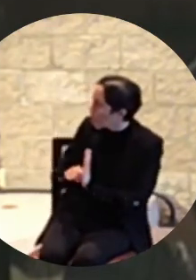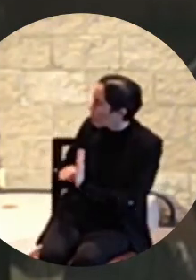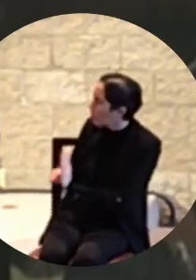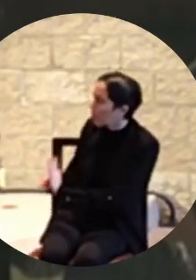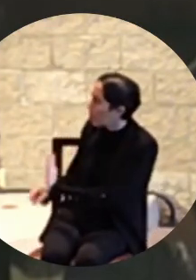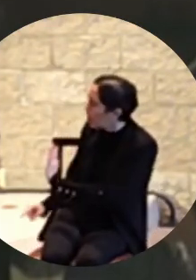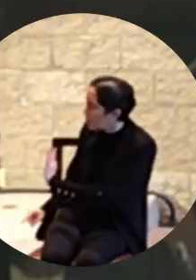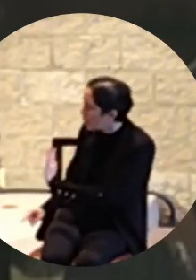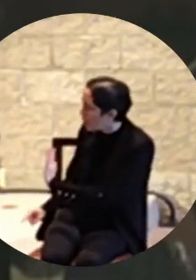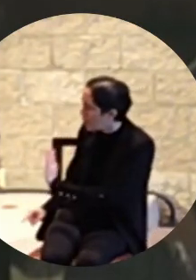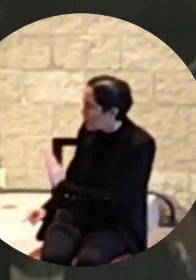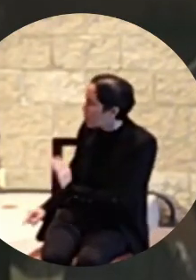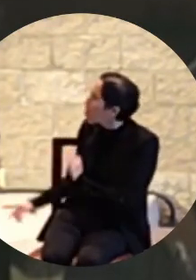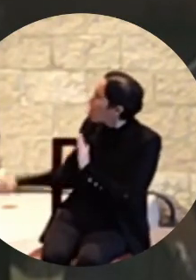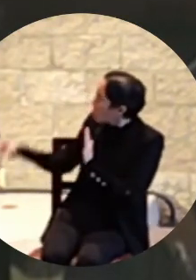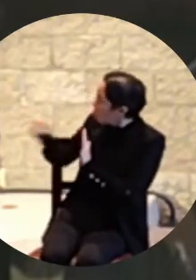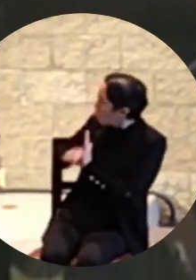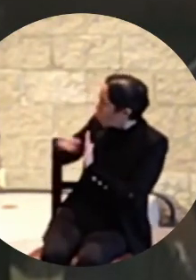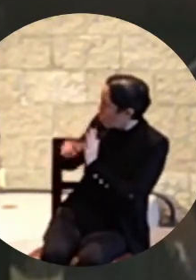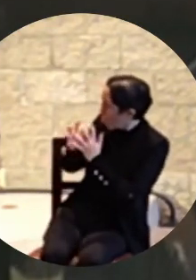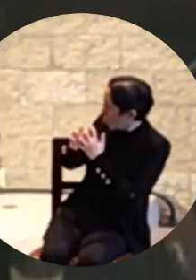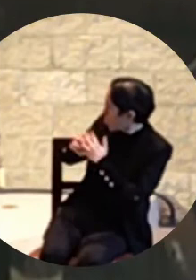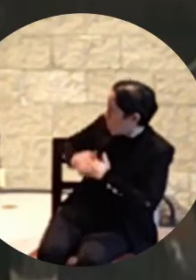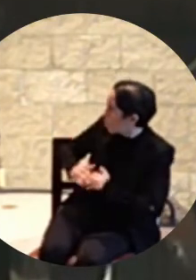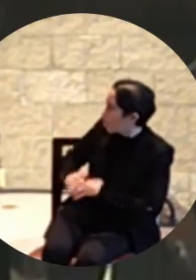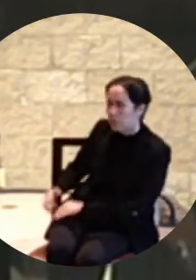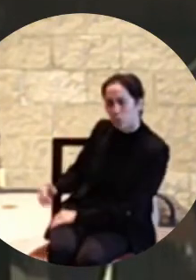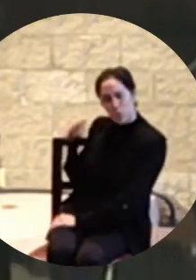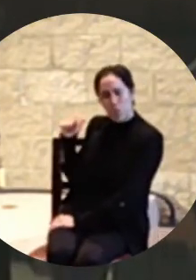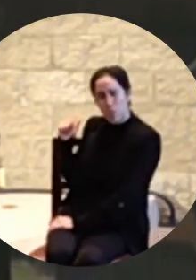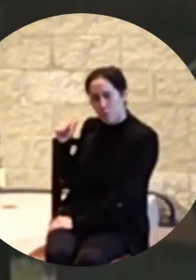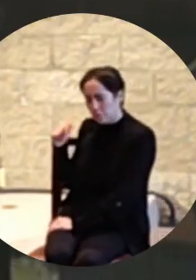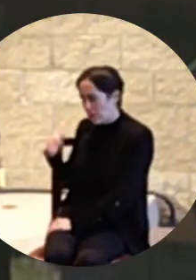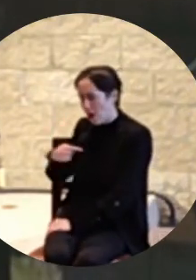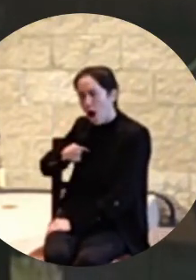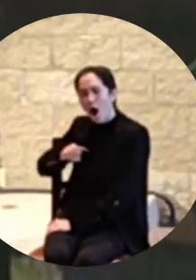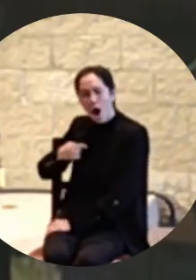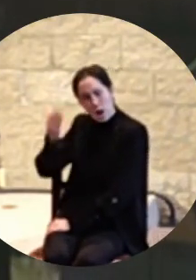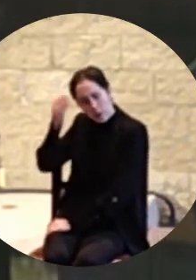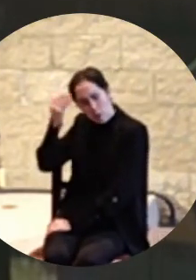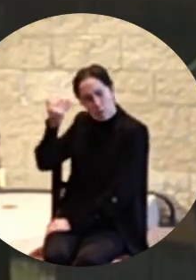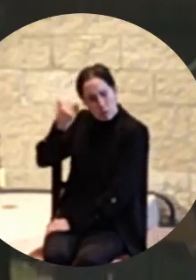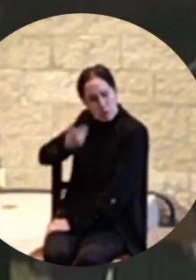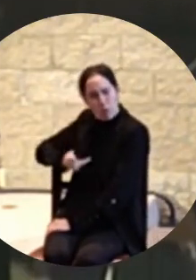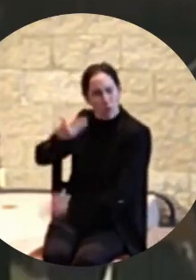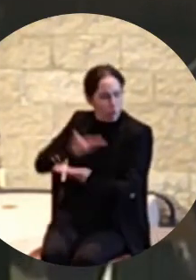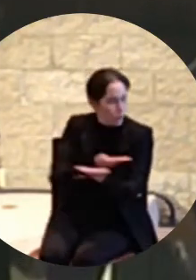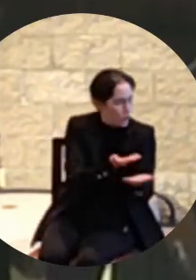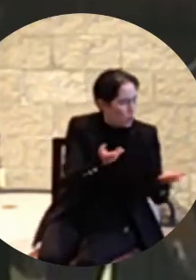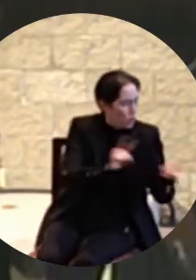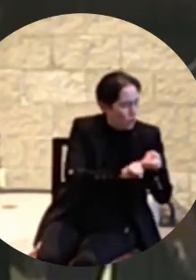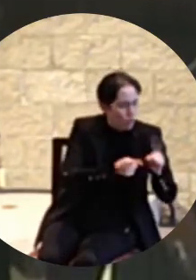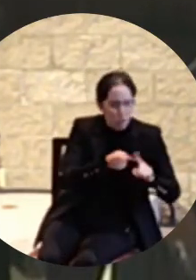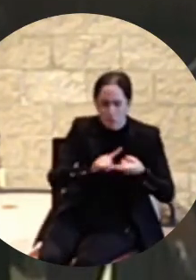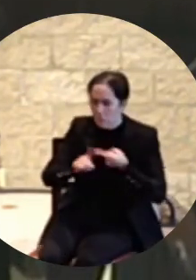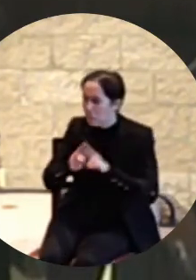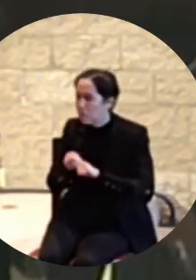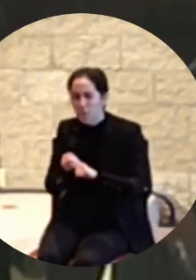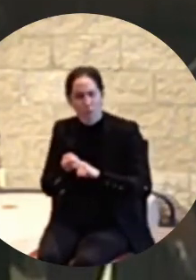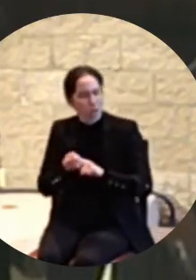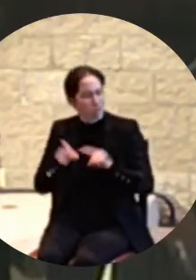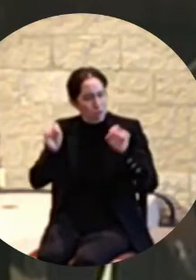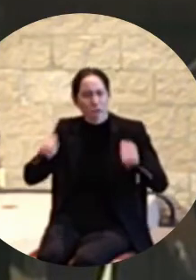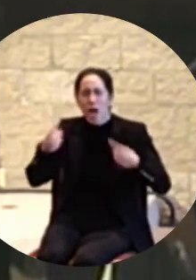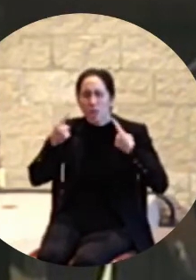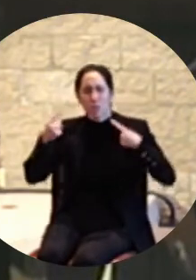but don't let them break me down to dust. I know that there's a place for us,